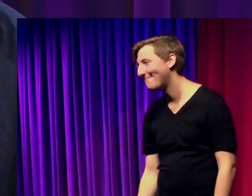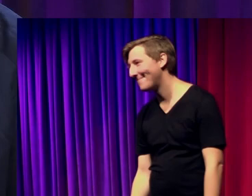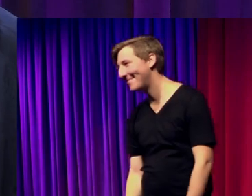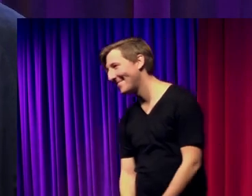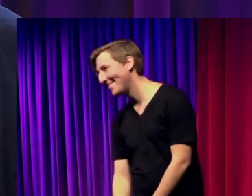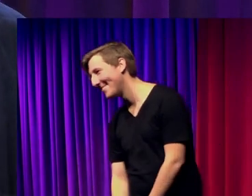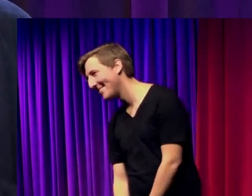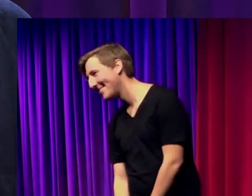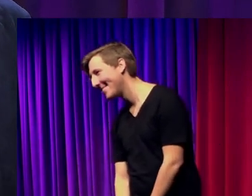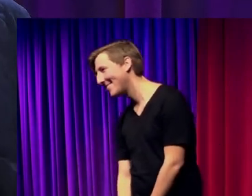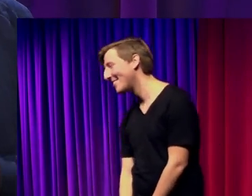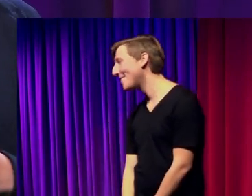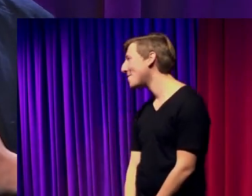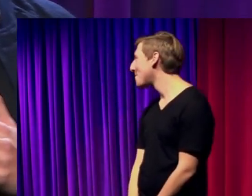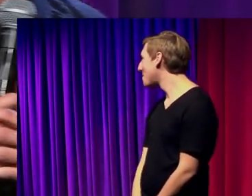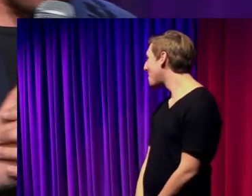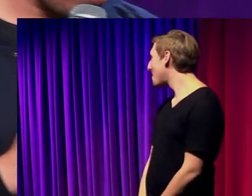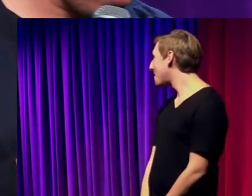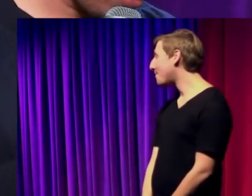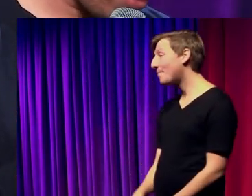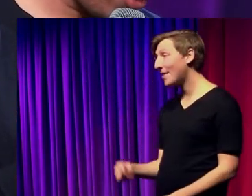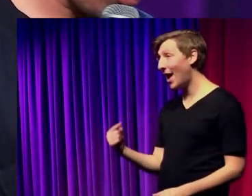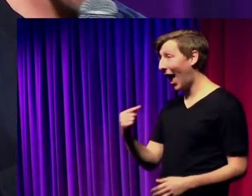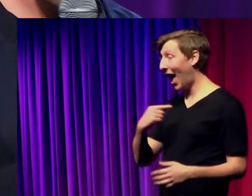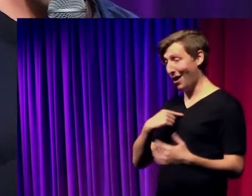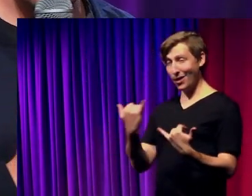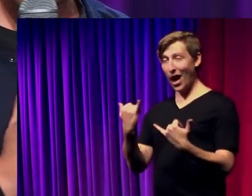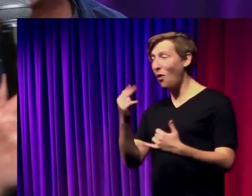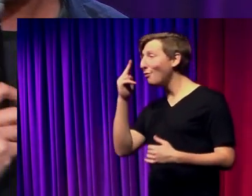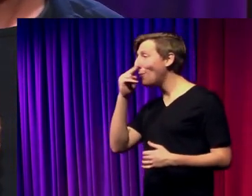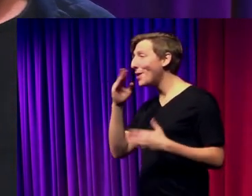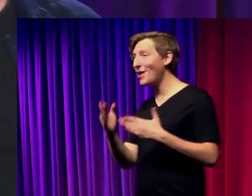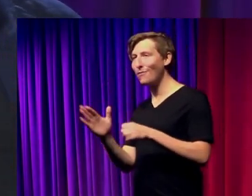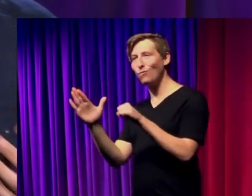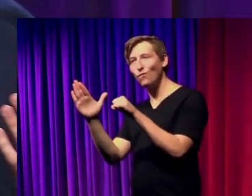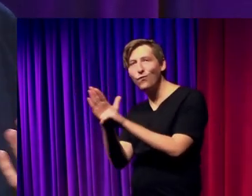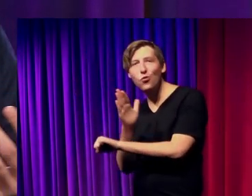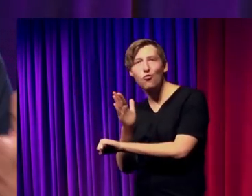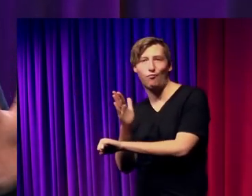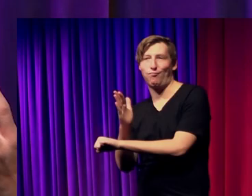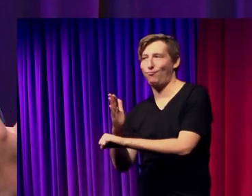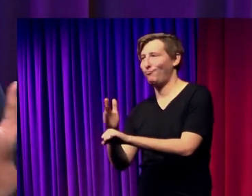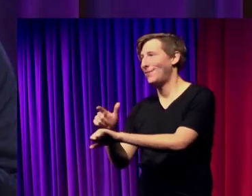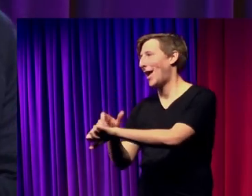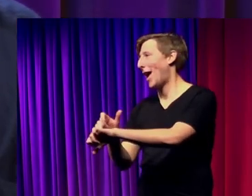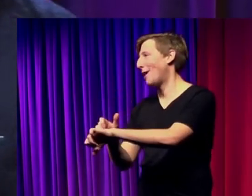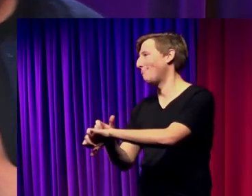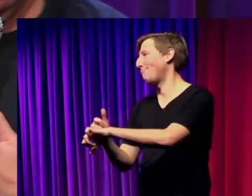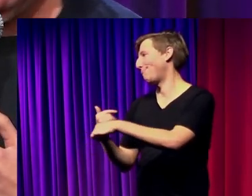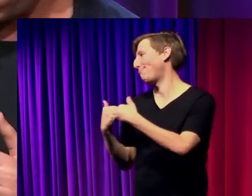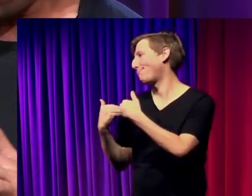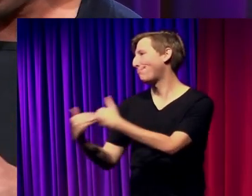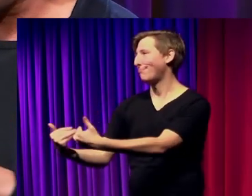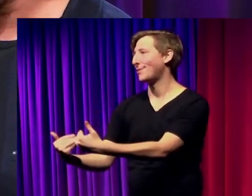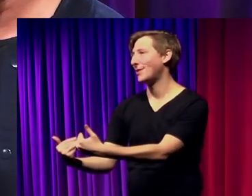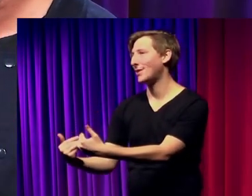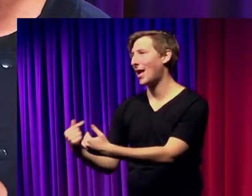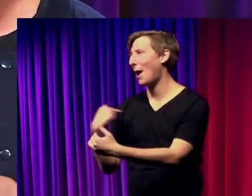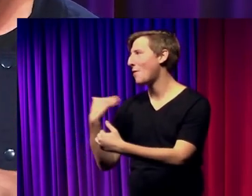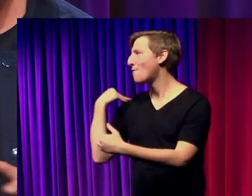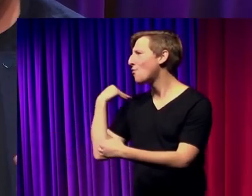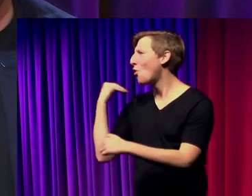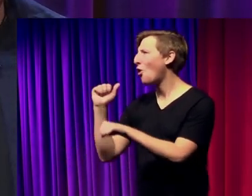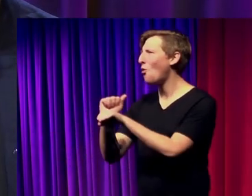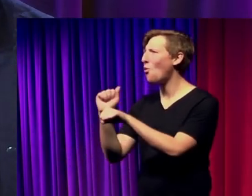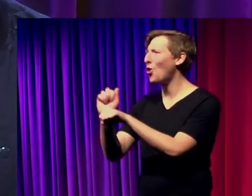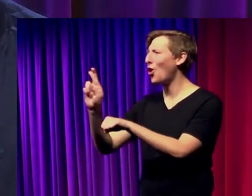No, before I started doing comedy full-time, I used to work in retail, in customer service. That's what I used to do. Anyone here